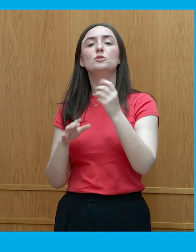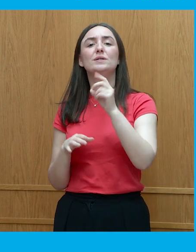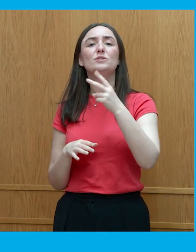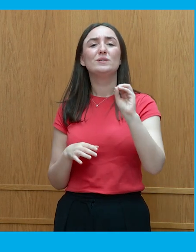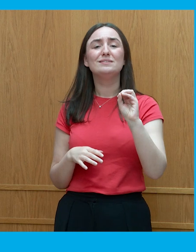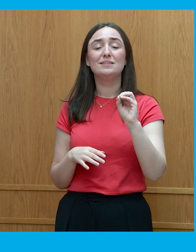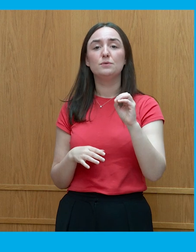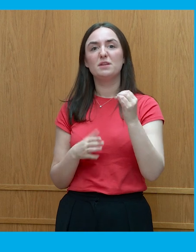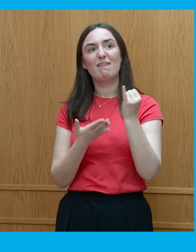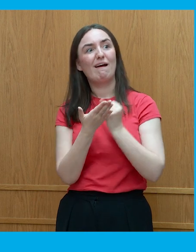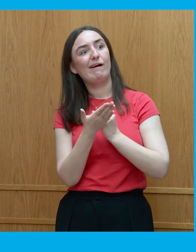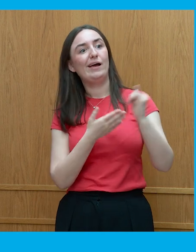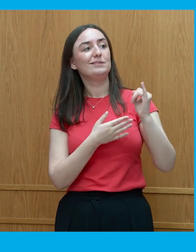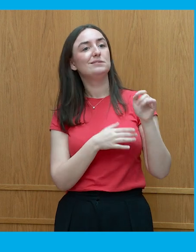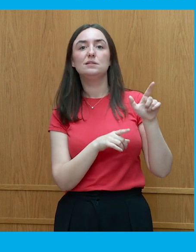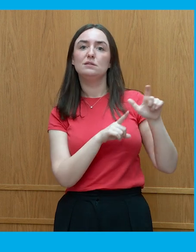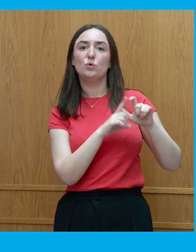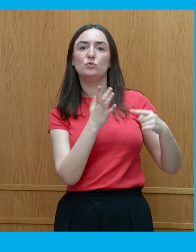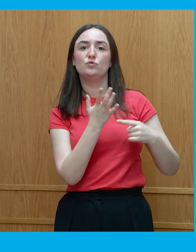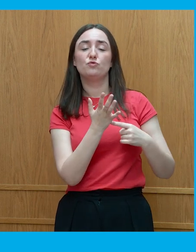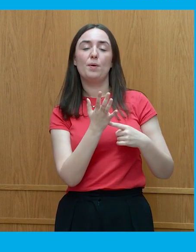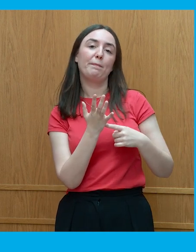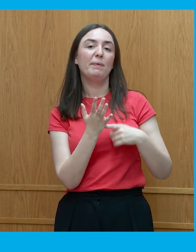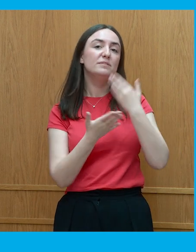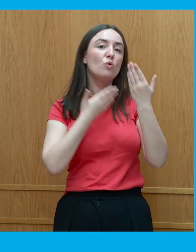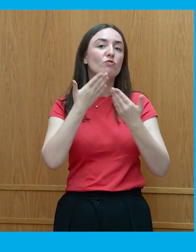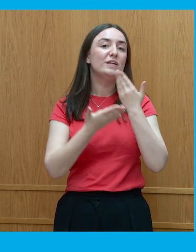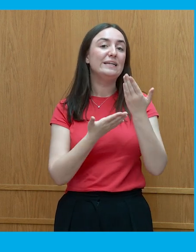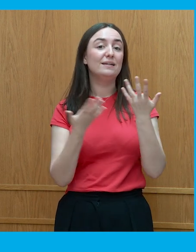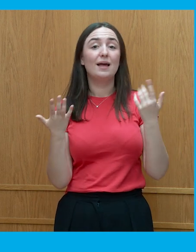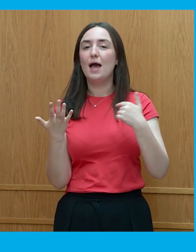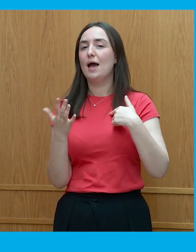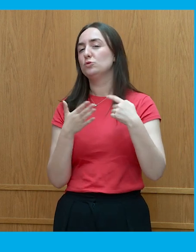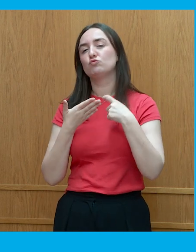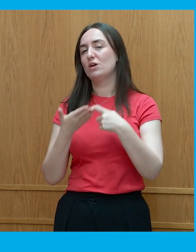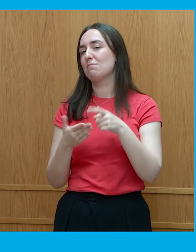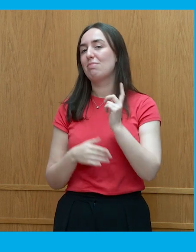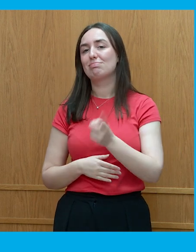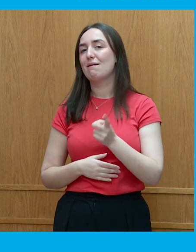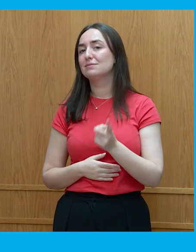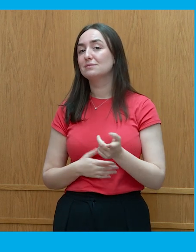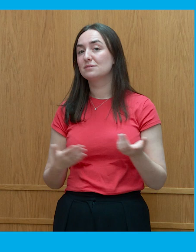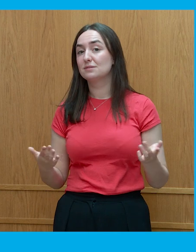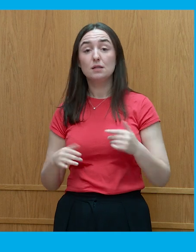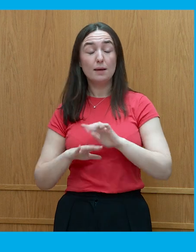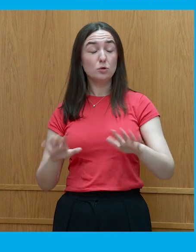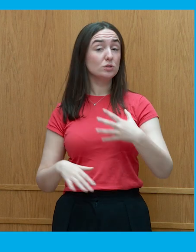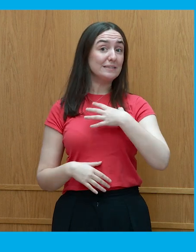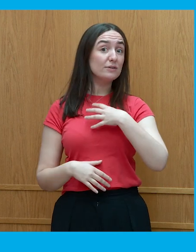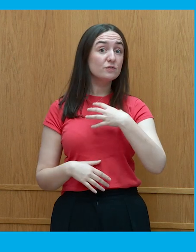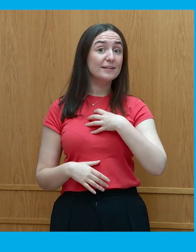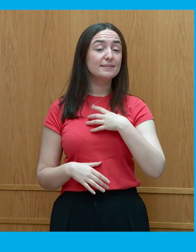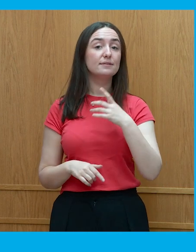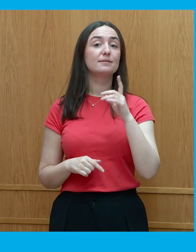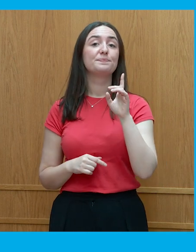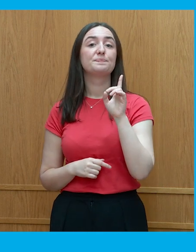anti-Trump sort of narrative scheme. I don't think I'd recommend that for Kamala, not that I'm not scared of it.